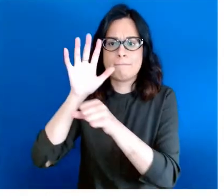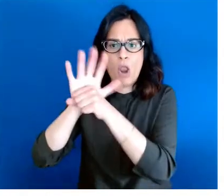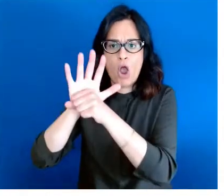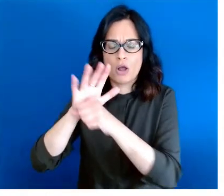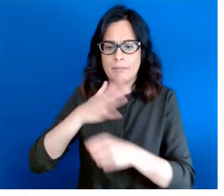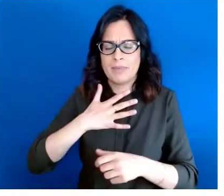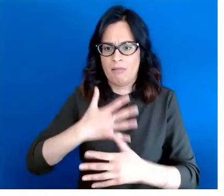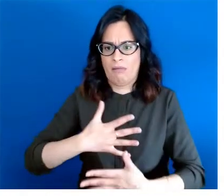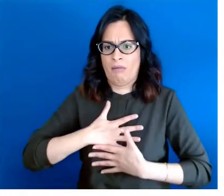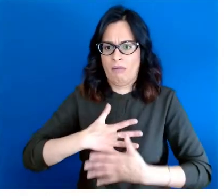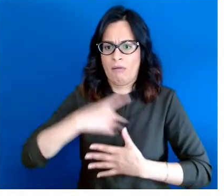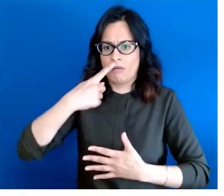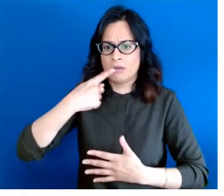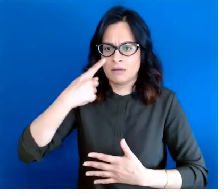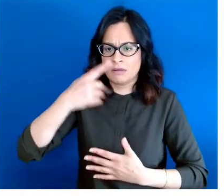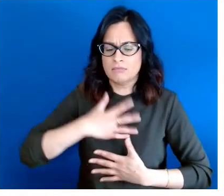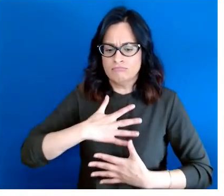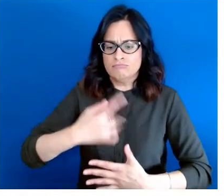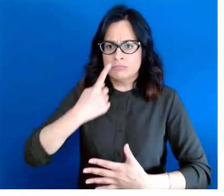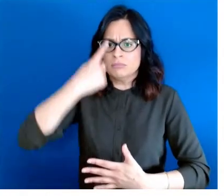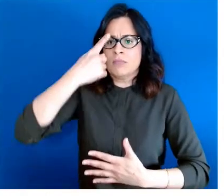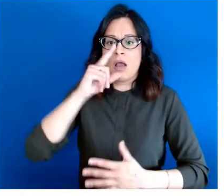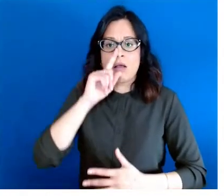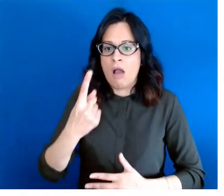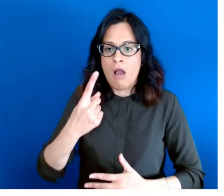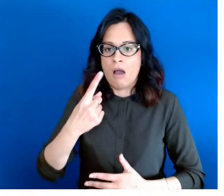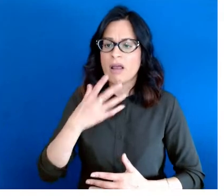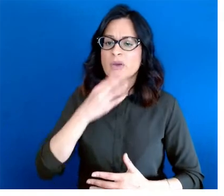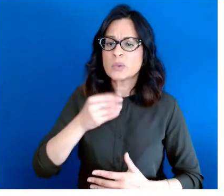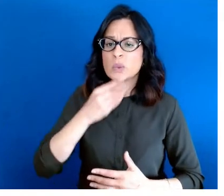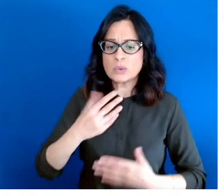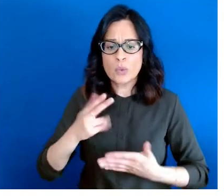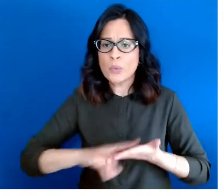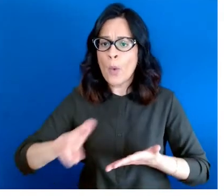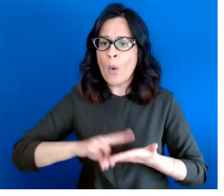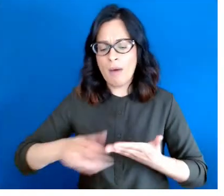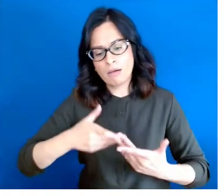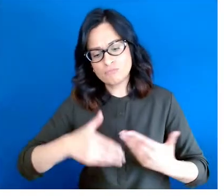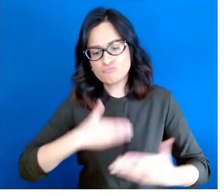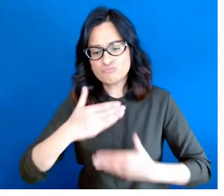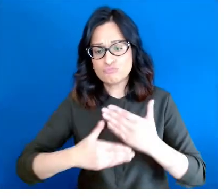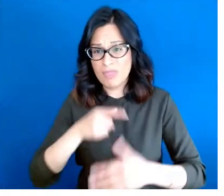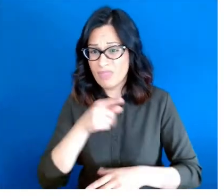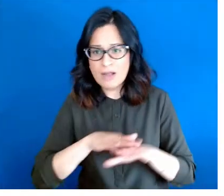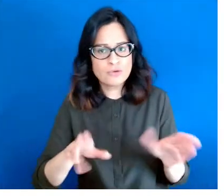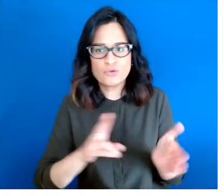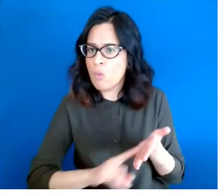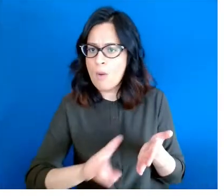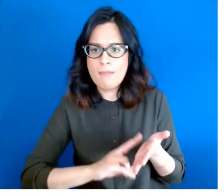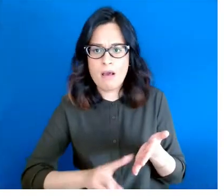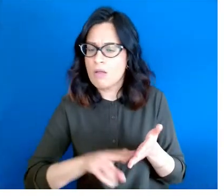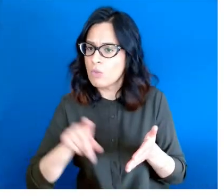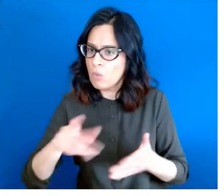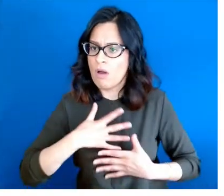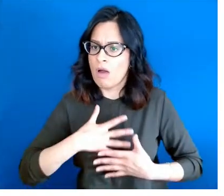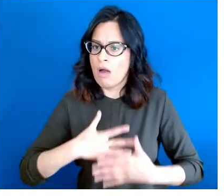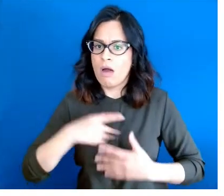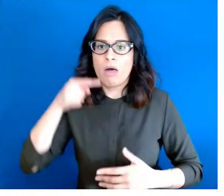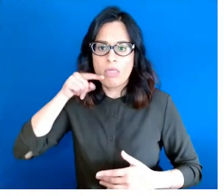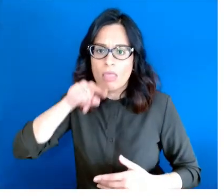will be used to their blocked nose and will not notice this as being abnormal or a problem at all.